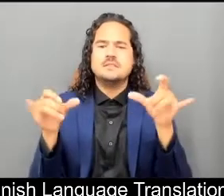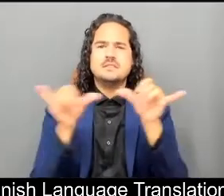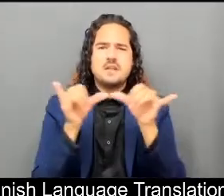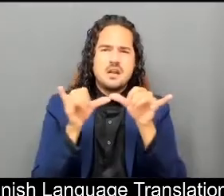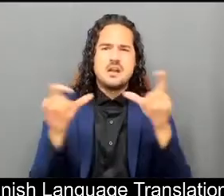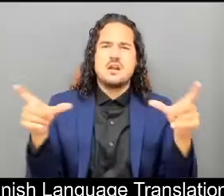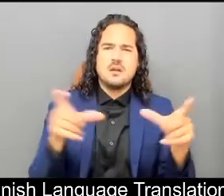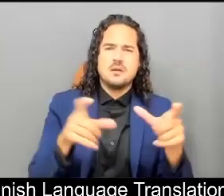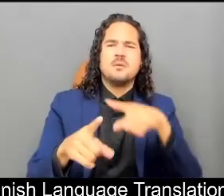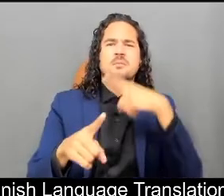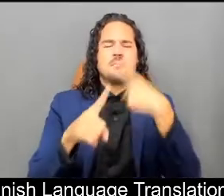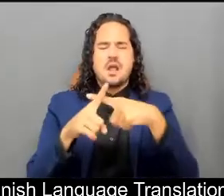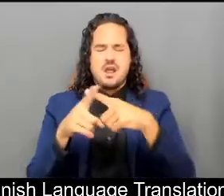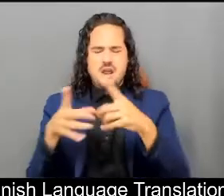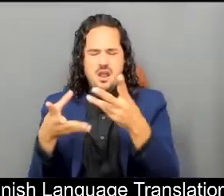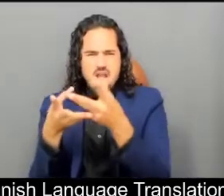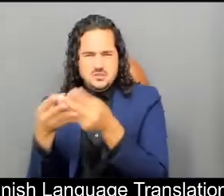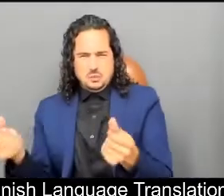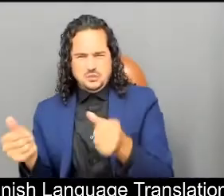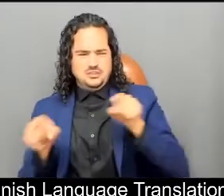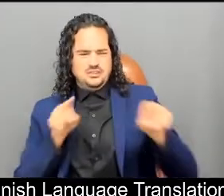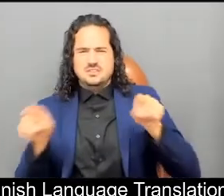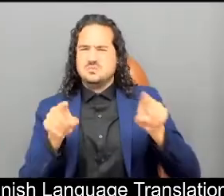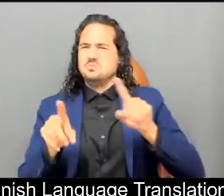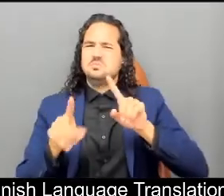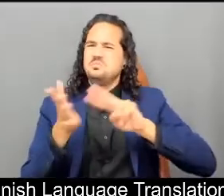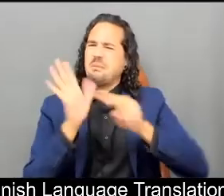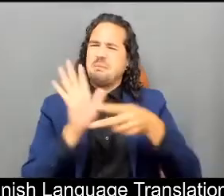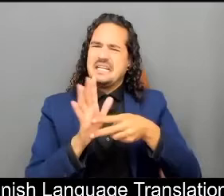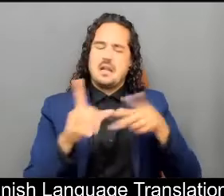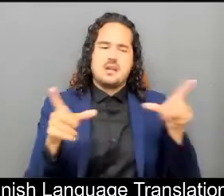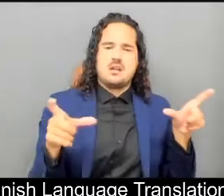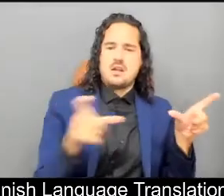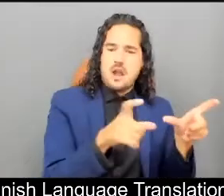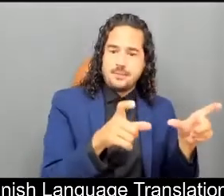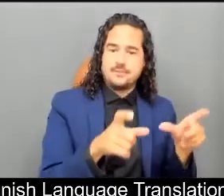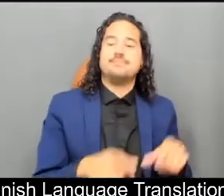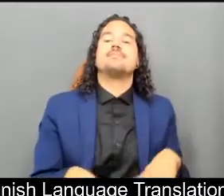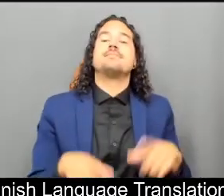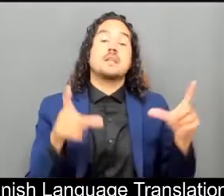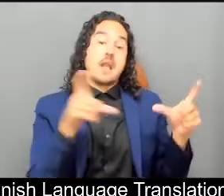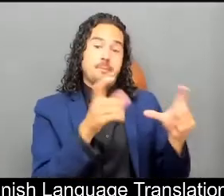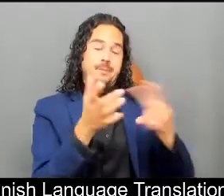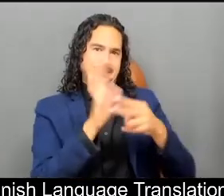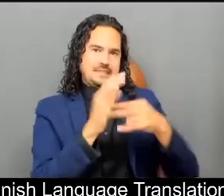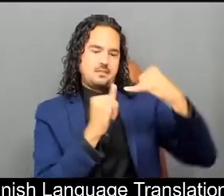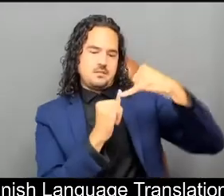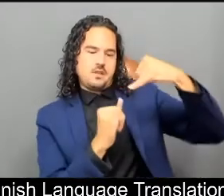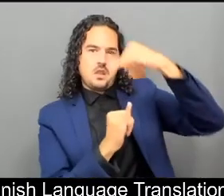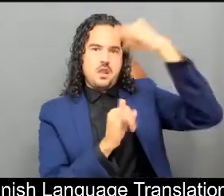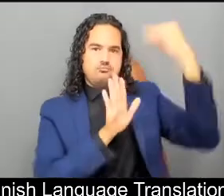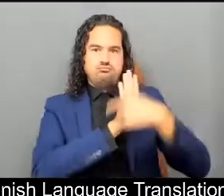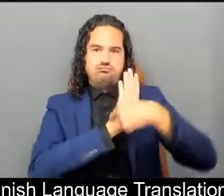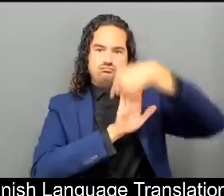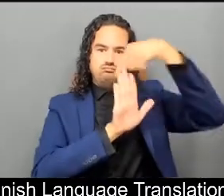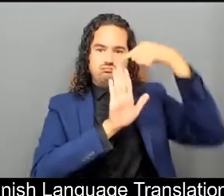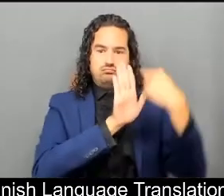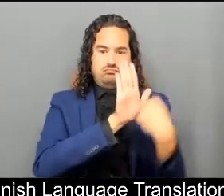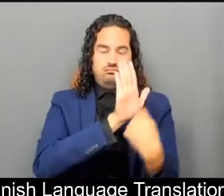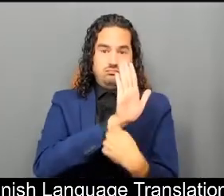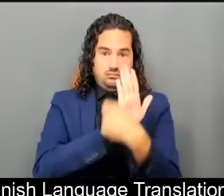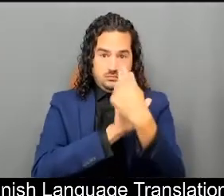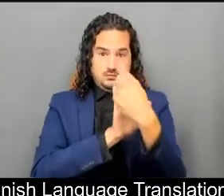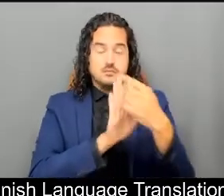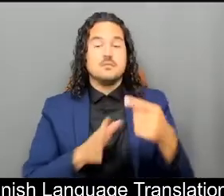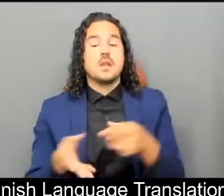Complete extinguishment, you know, is something we do within several hundred feet of the containment lines, because that's